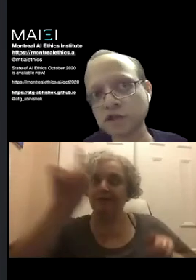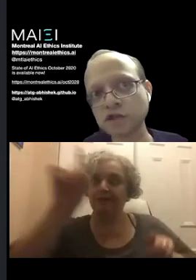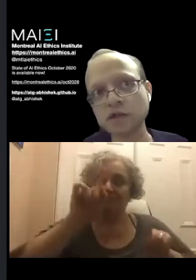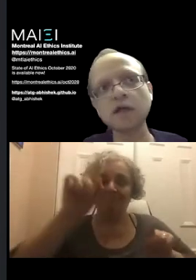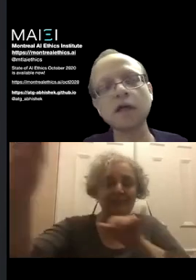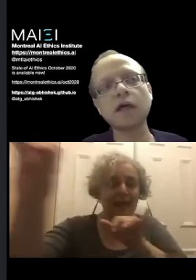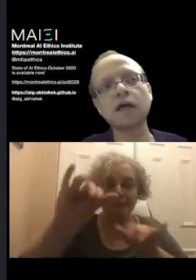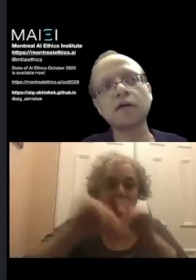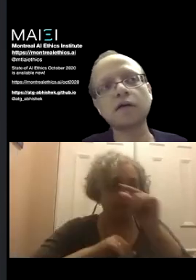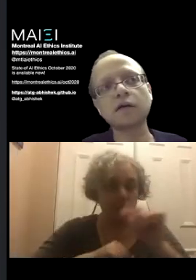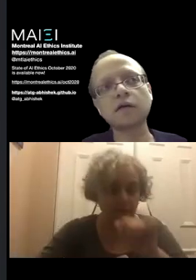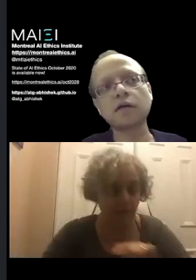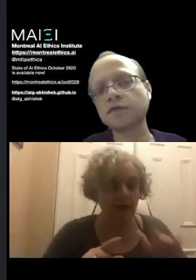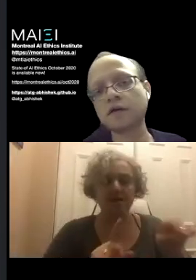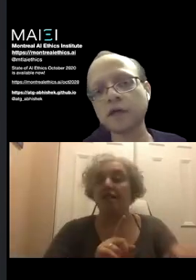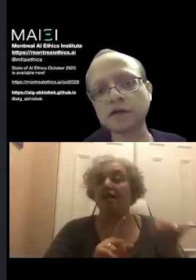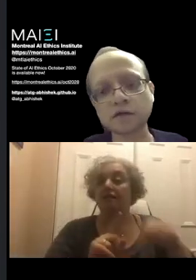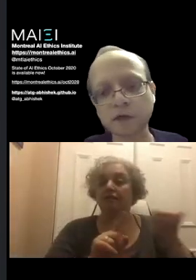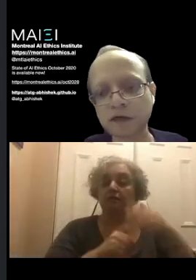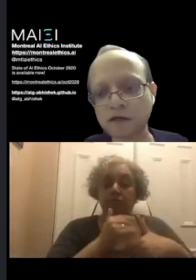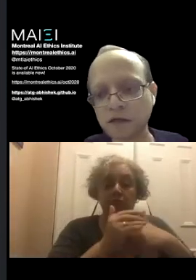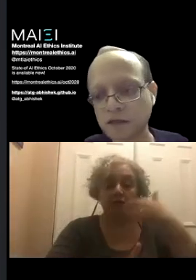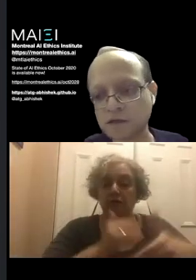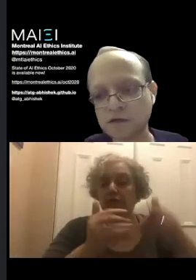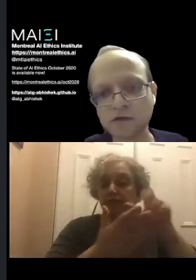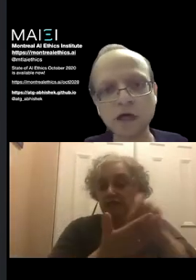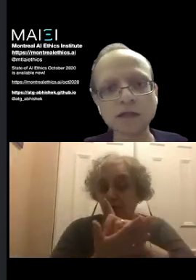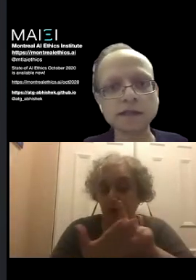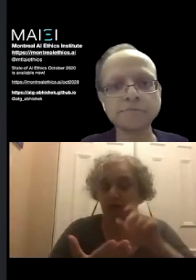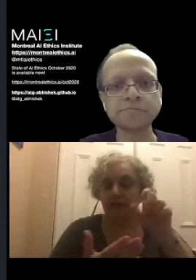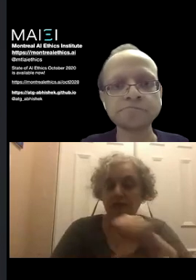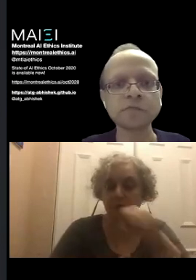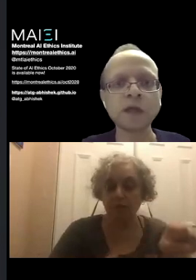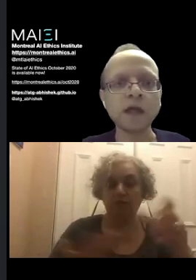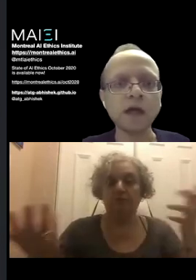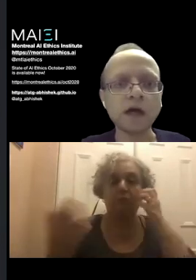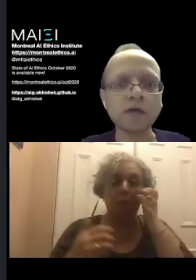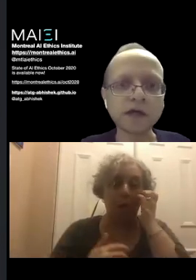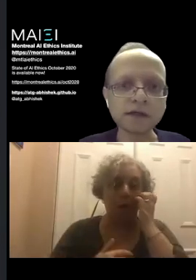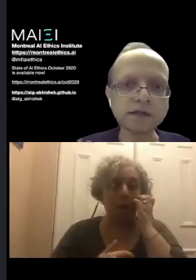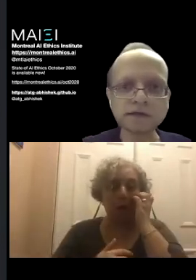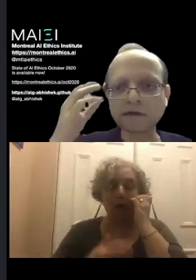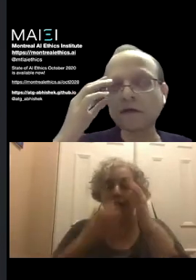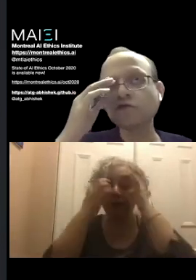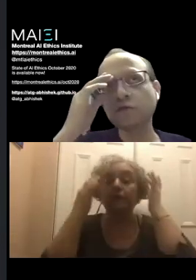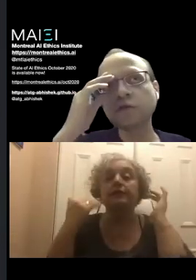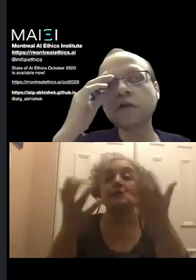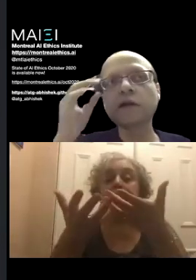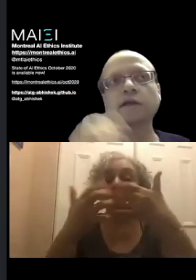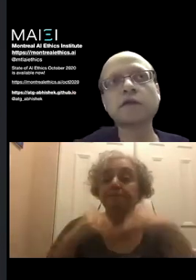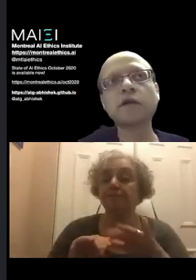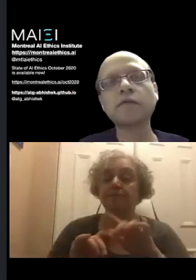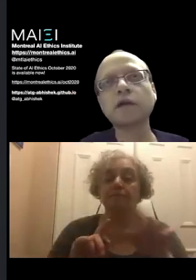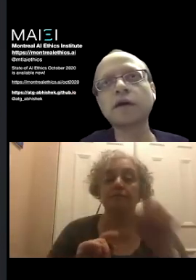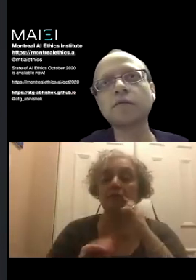to question if they are being discriminated against or not. And finally, this notion of machine